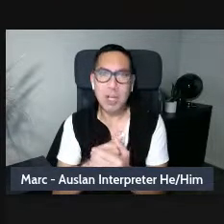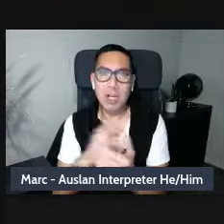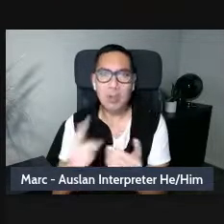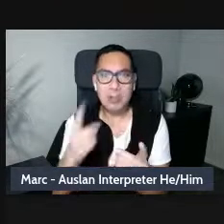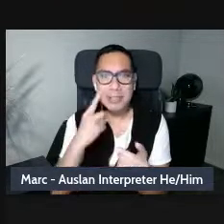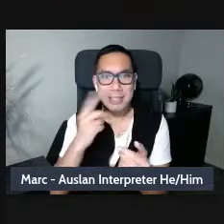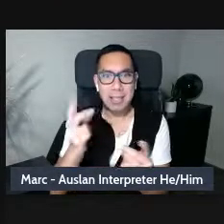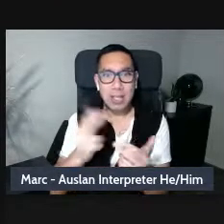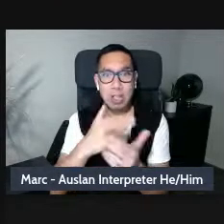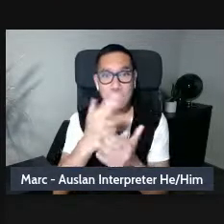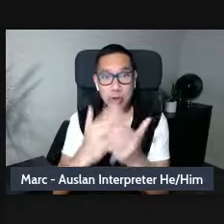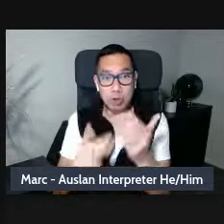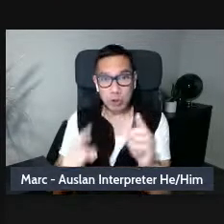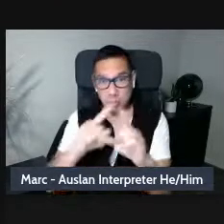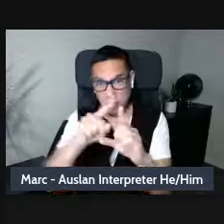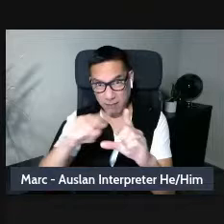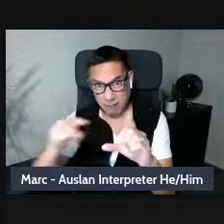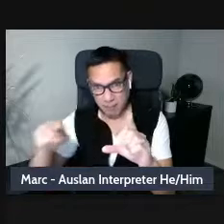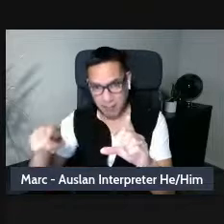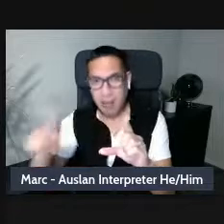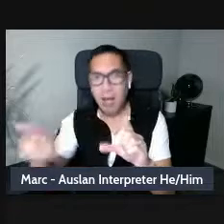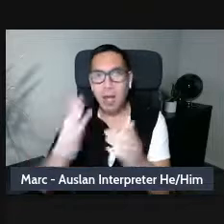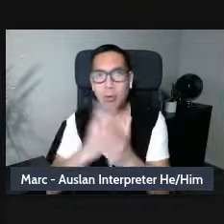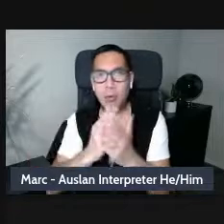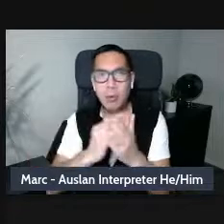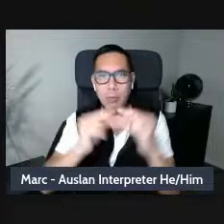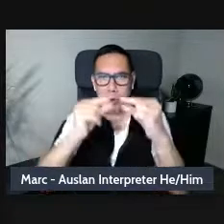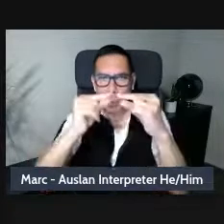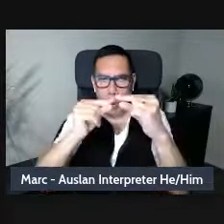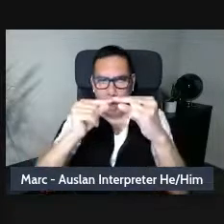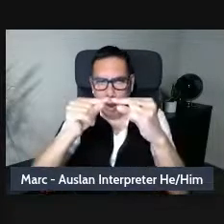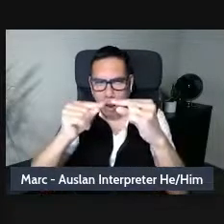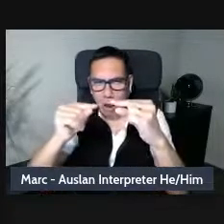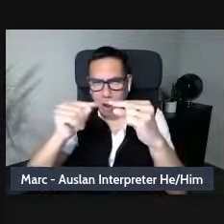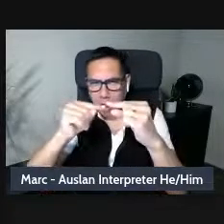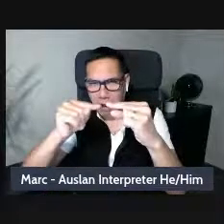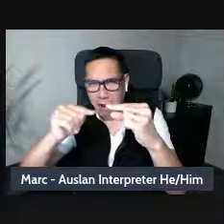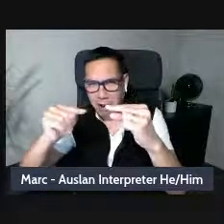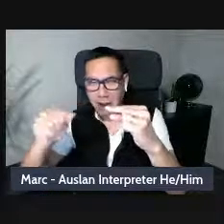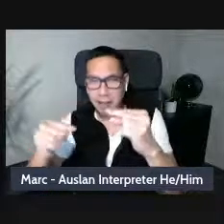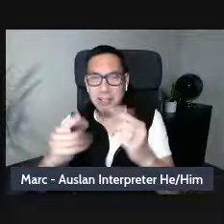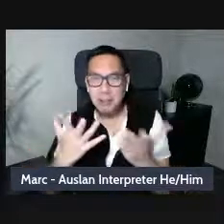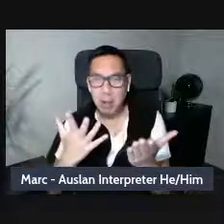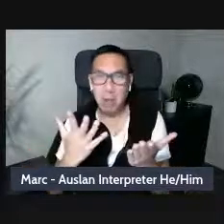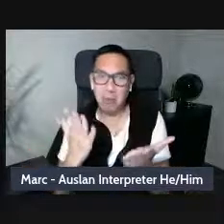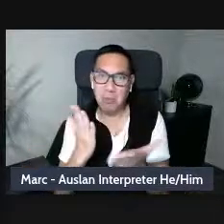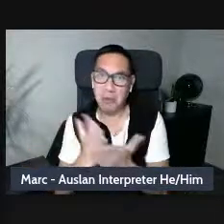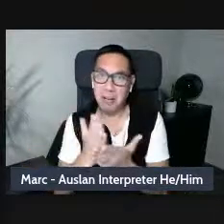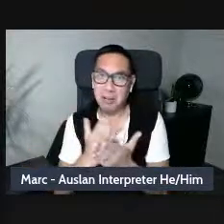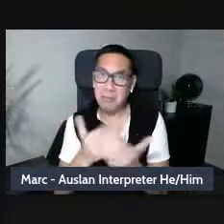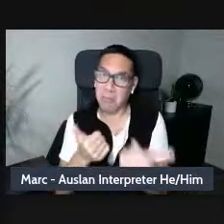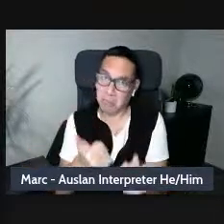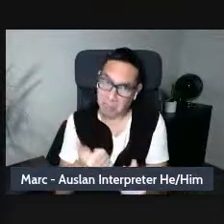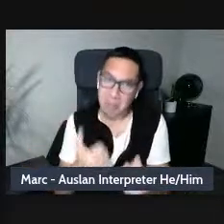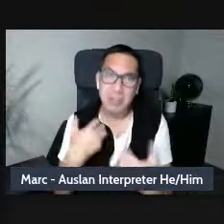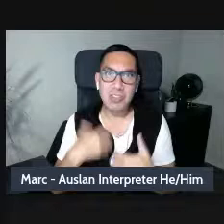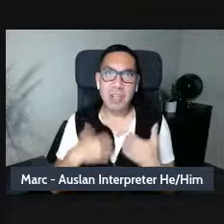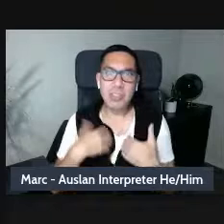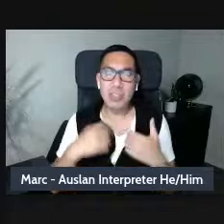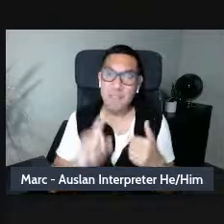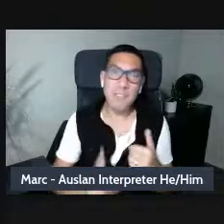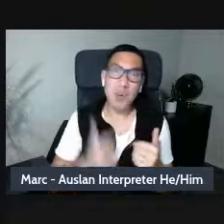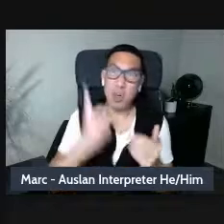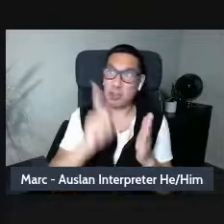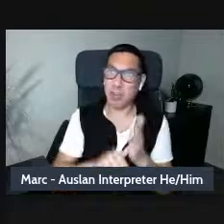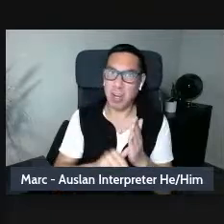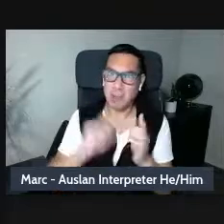much smaller in the treatment group. So this is really exciting. We now have, for the first time ever, we have a